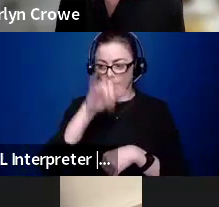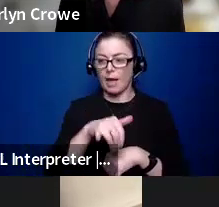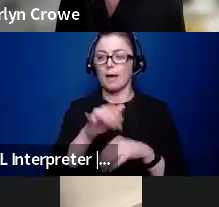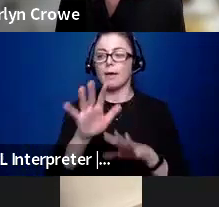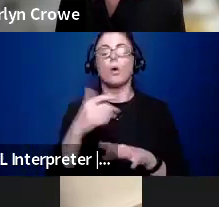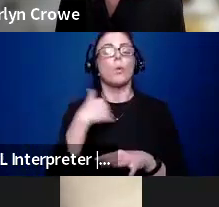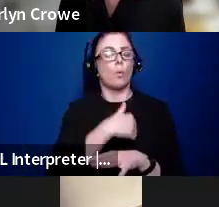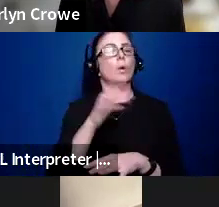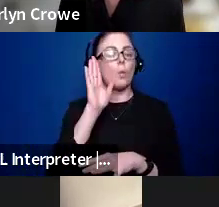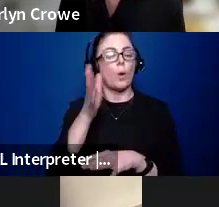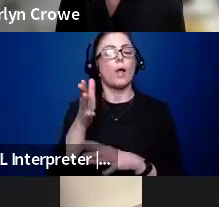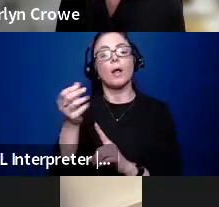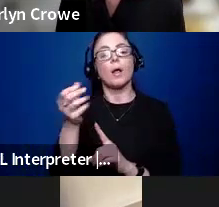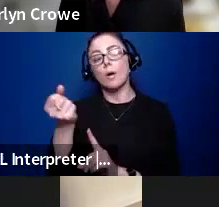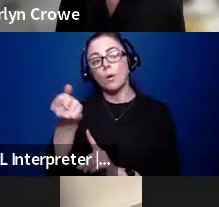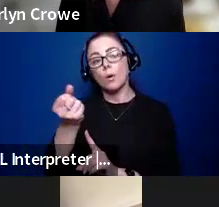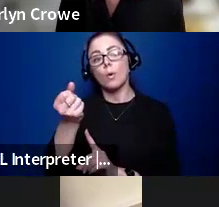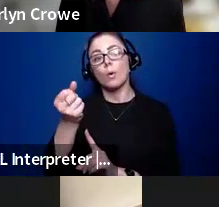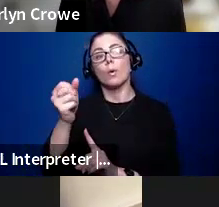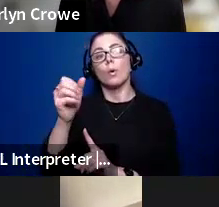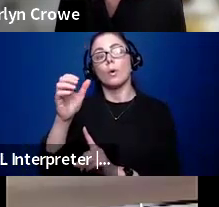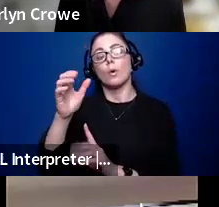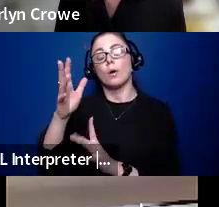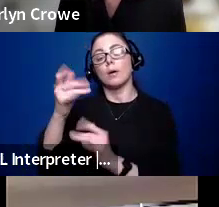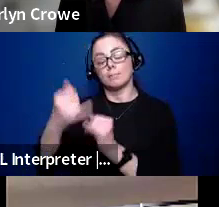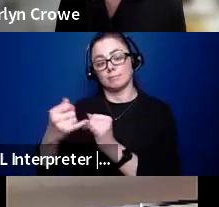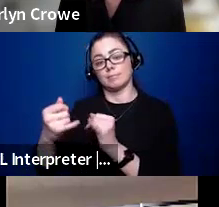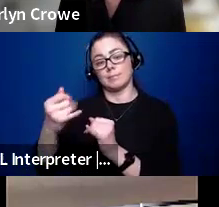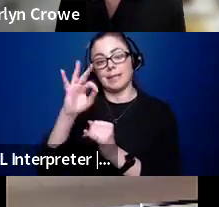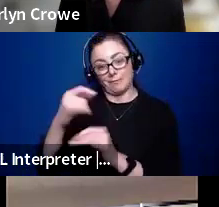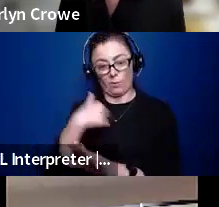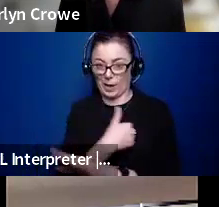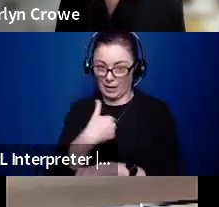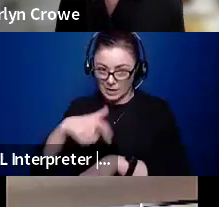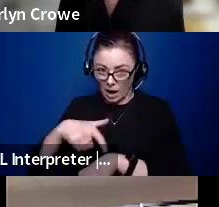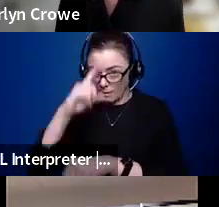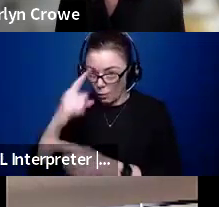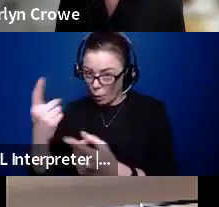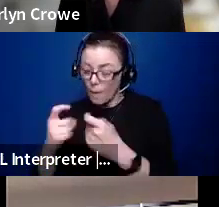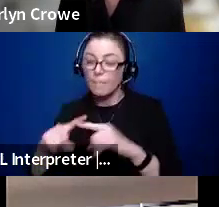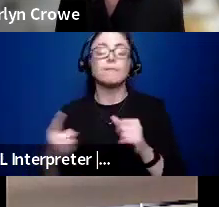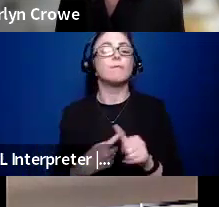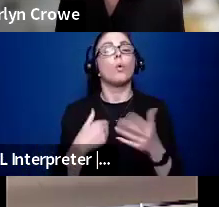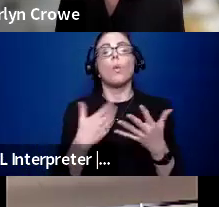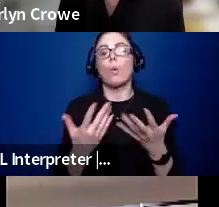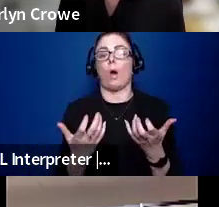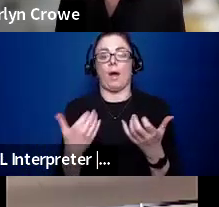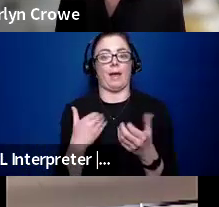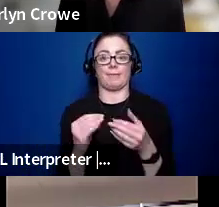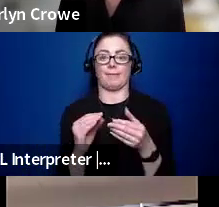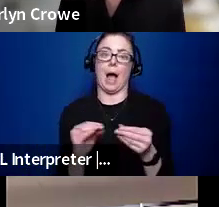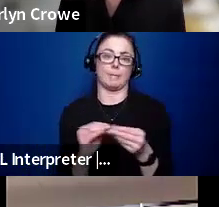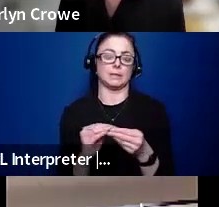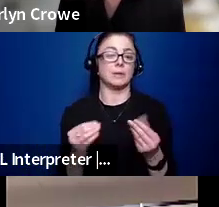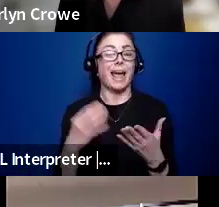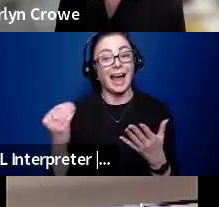call on those at the end as we have time. But first, we want to hear all your comments first. And the other thing is we might not have answers to all